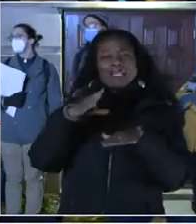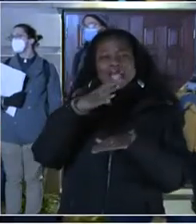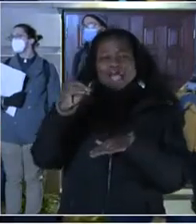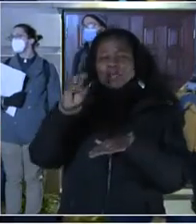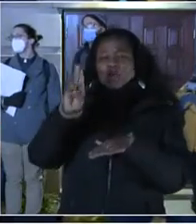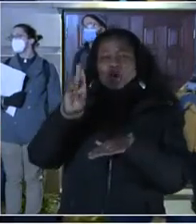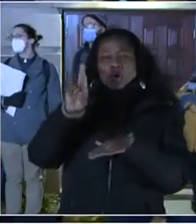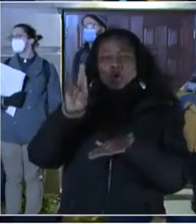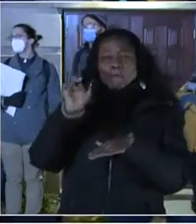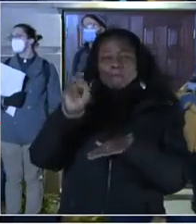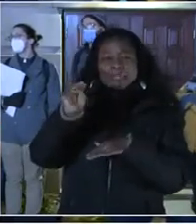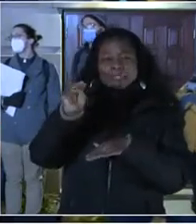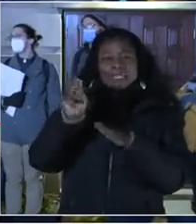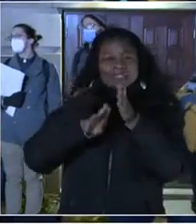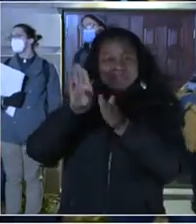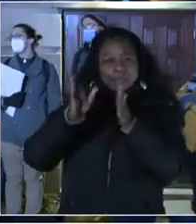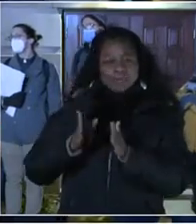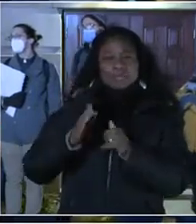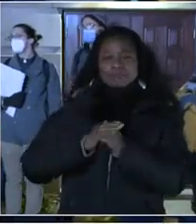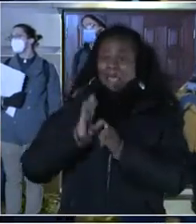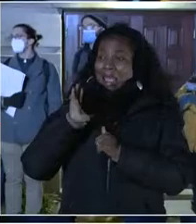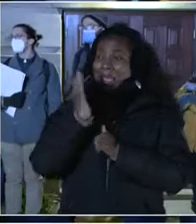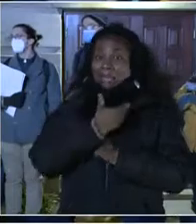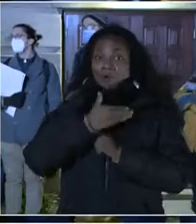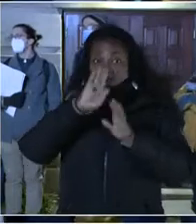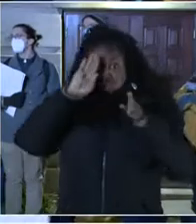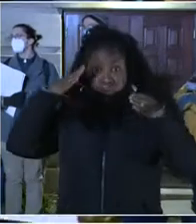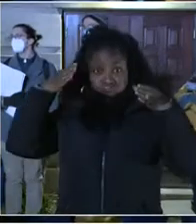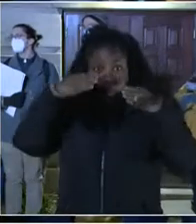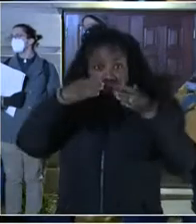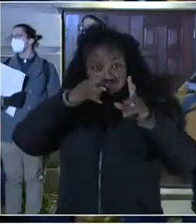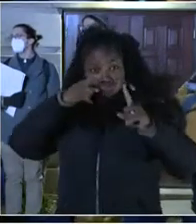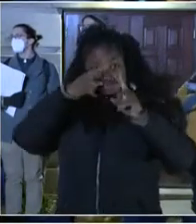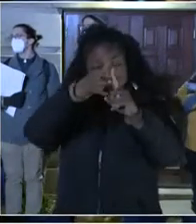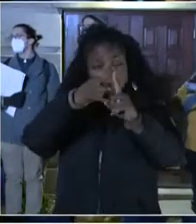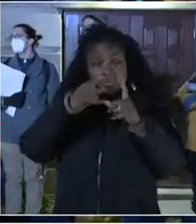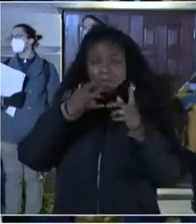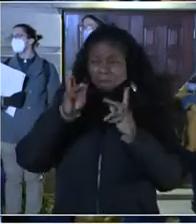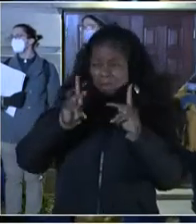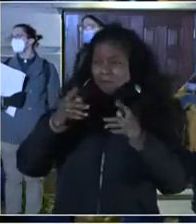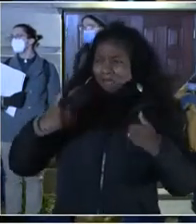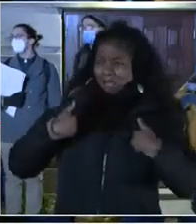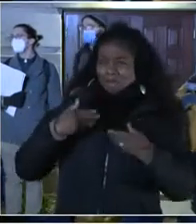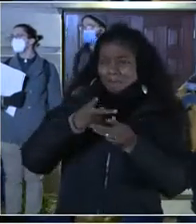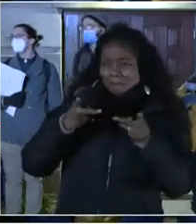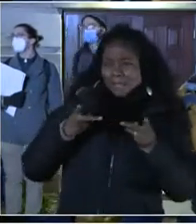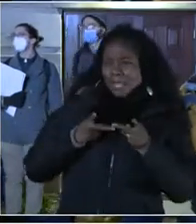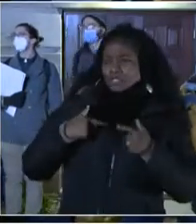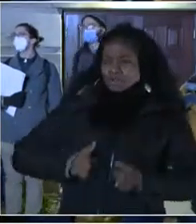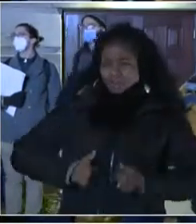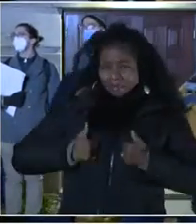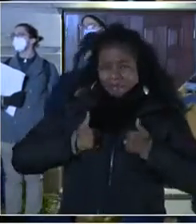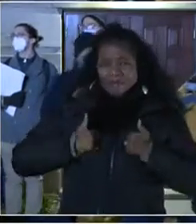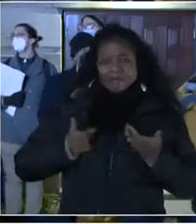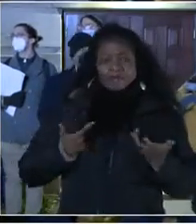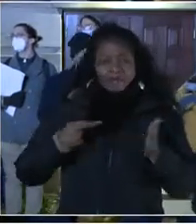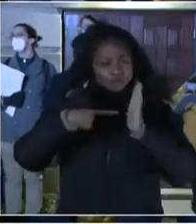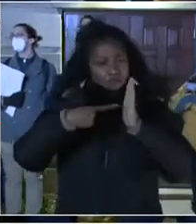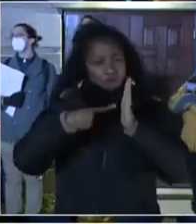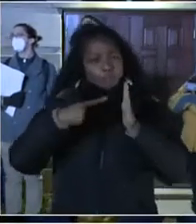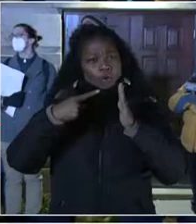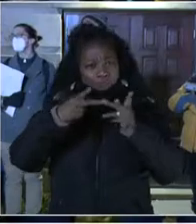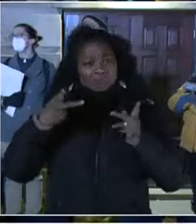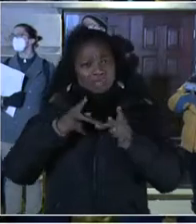work around homelessness is to make sure that people have a place to live and a safe and affordable place to live. And we